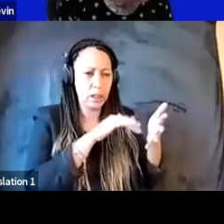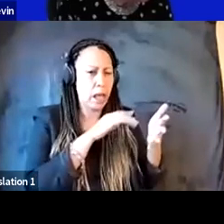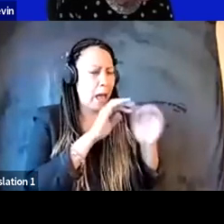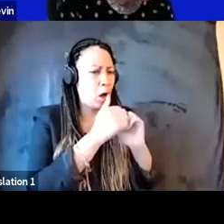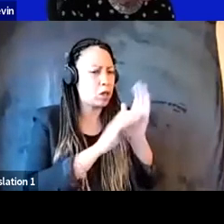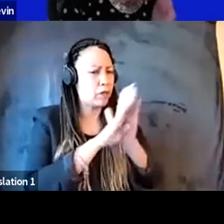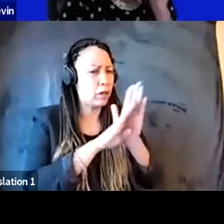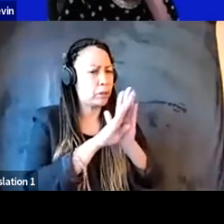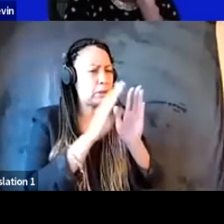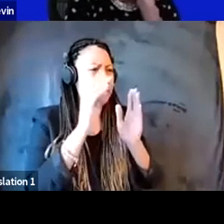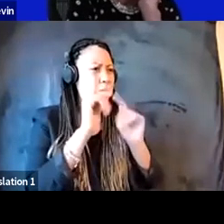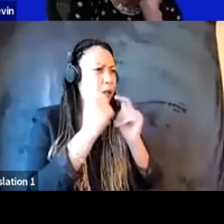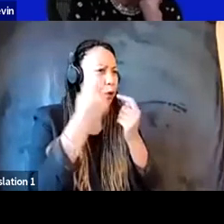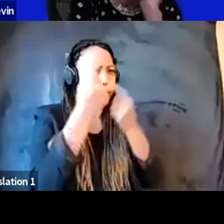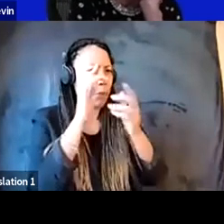about that.